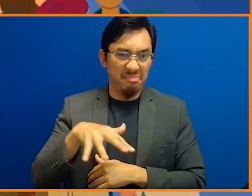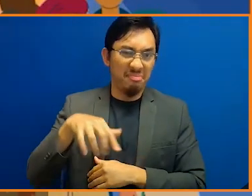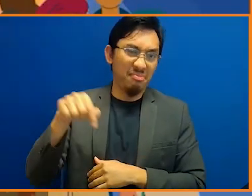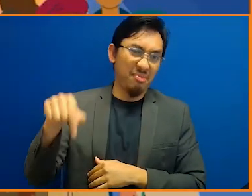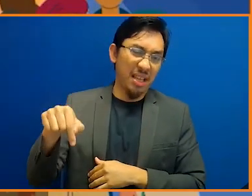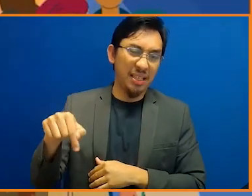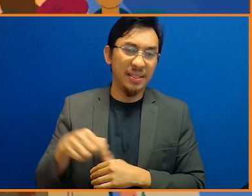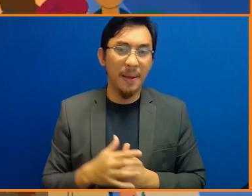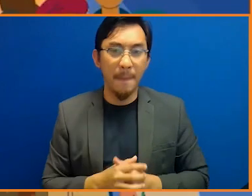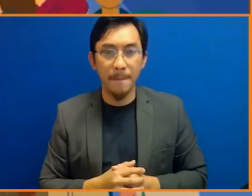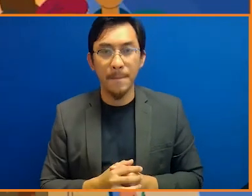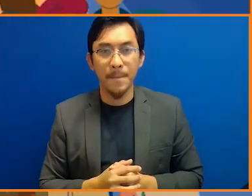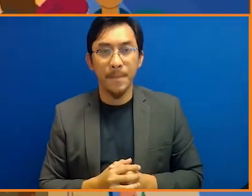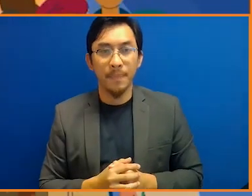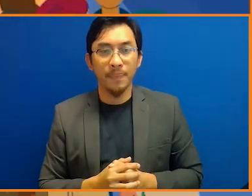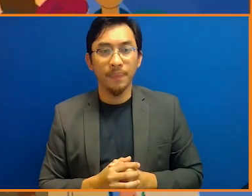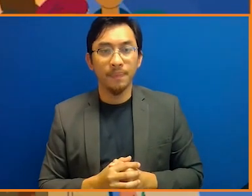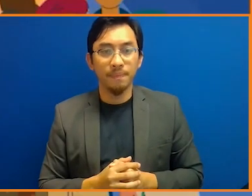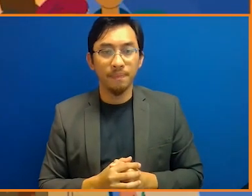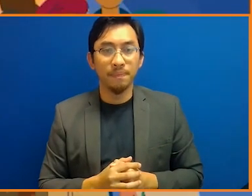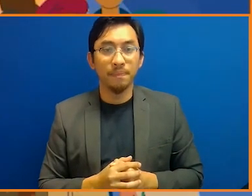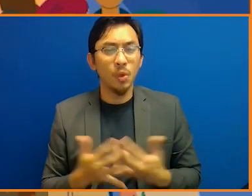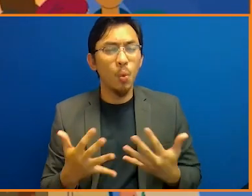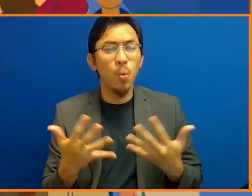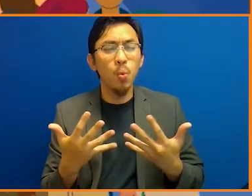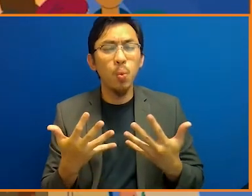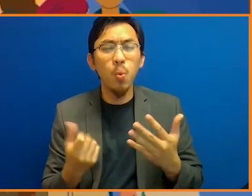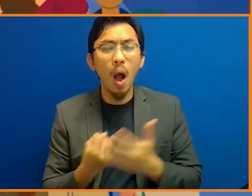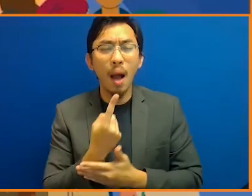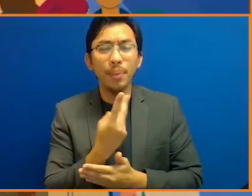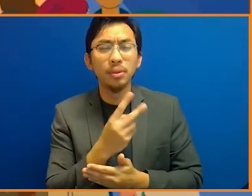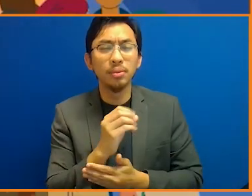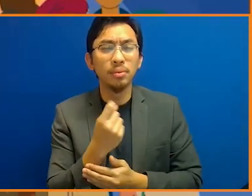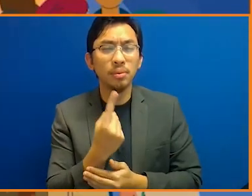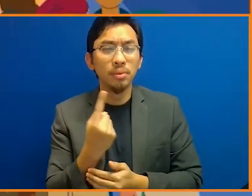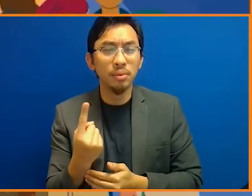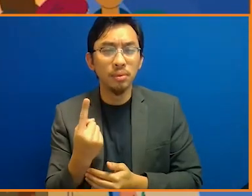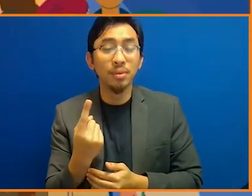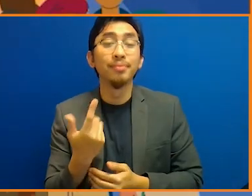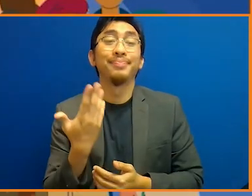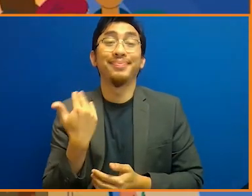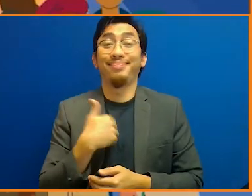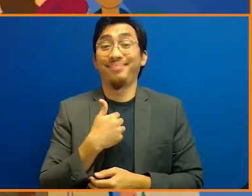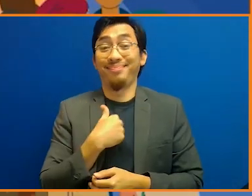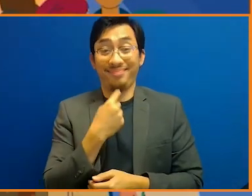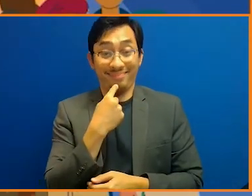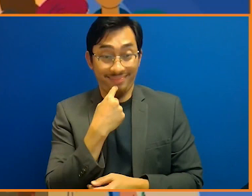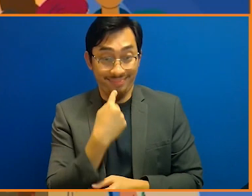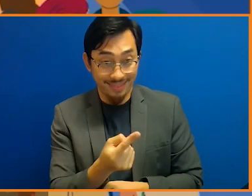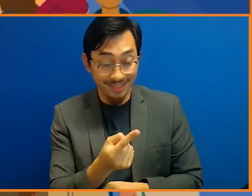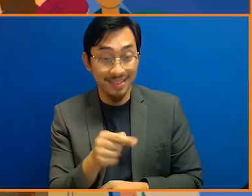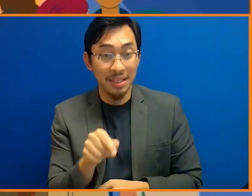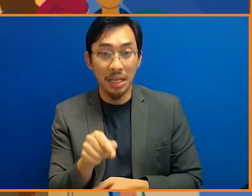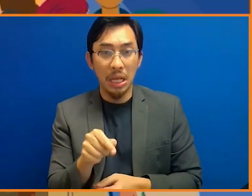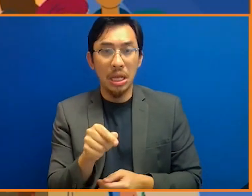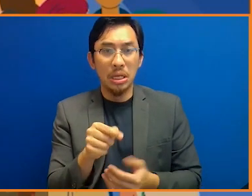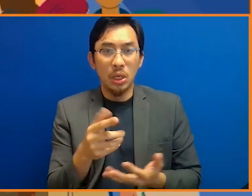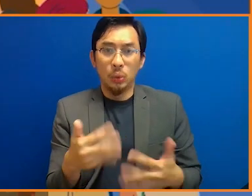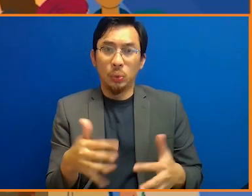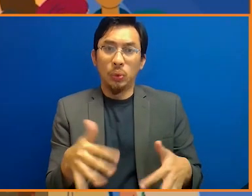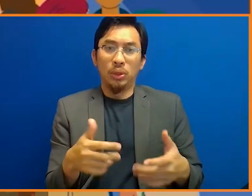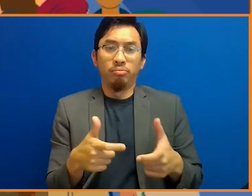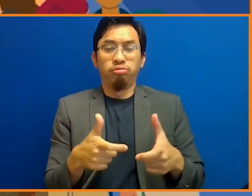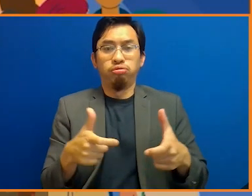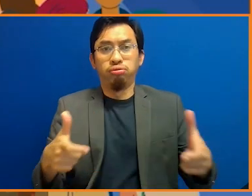cycle exists in the area. So what happened in 2011? As I mentioned, we didn't expect